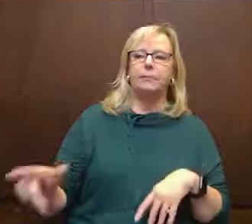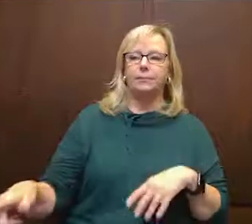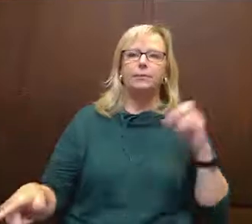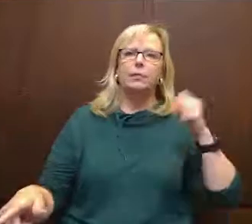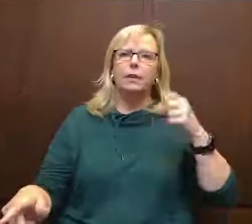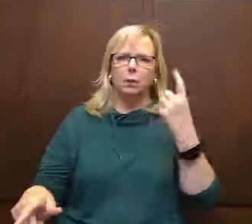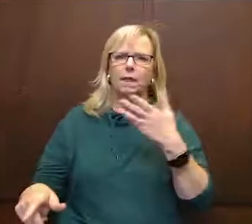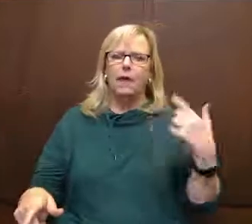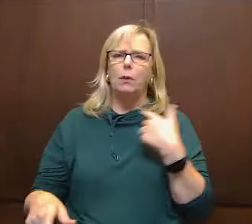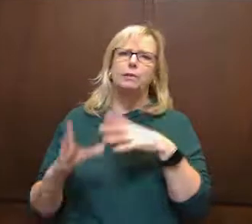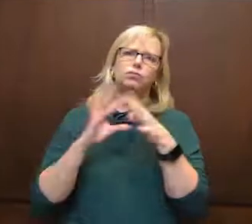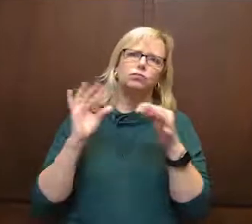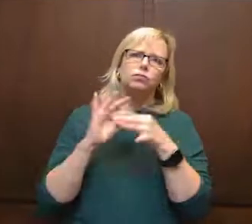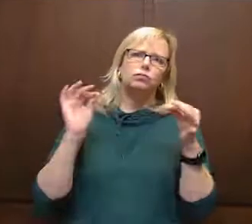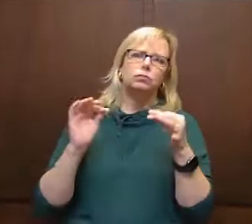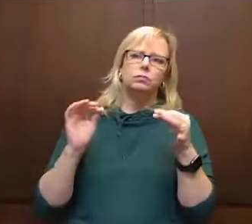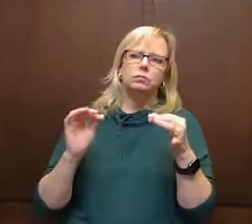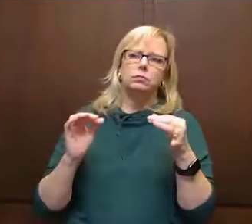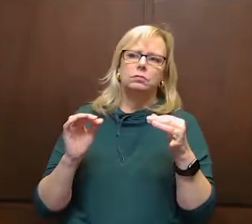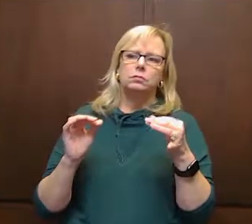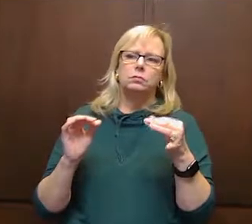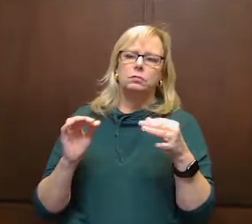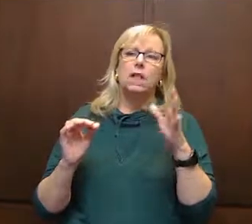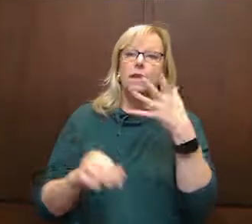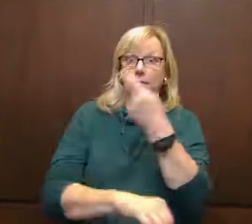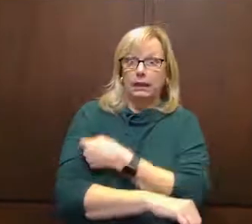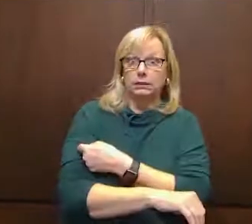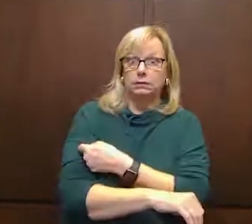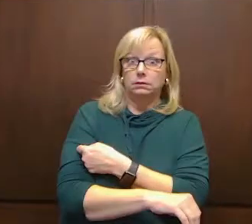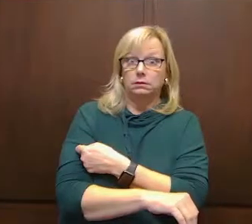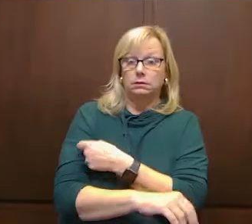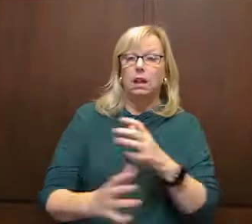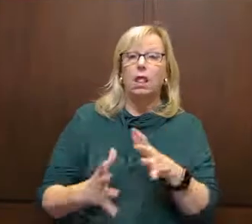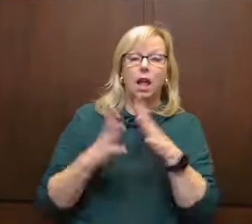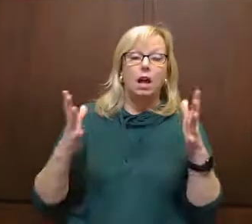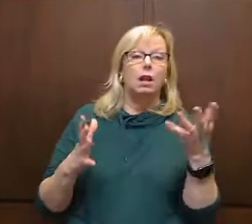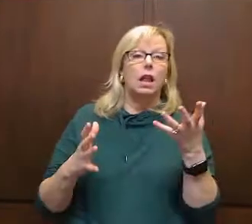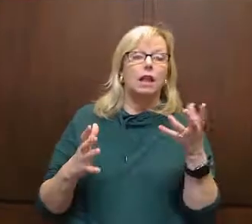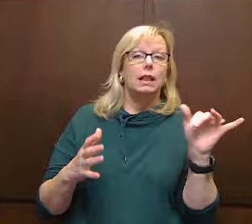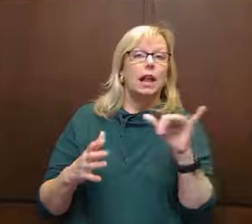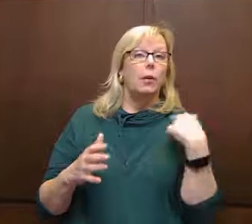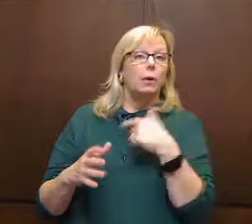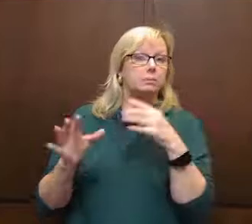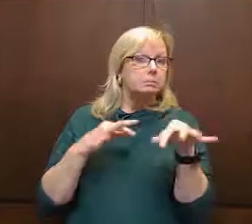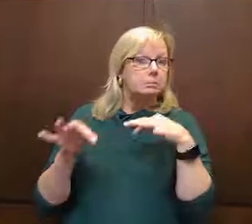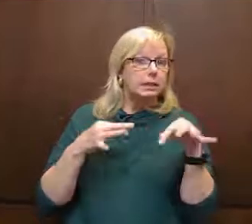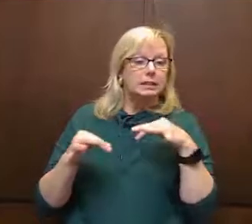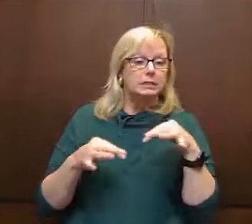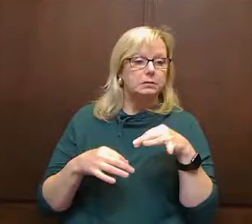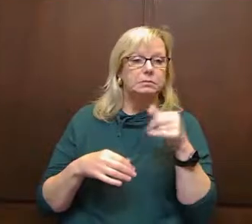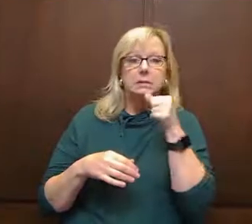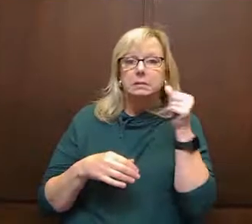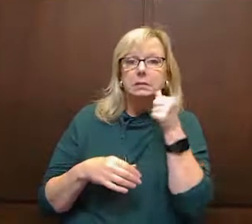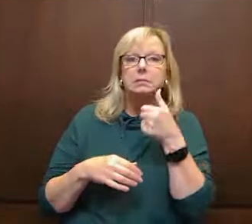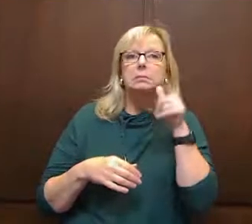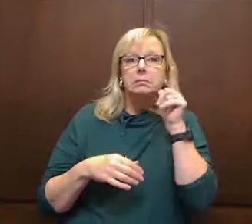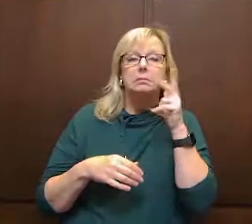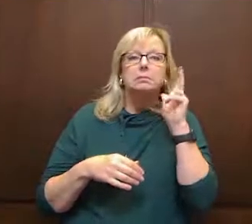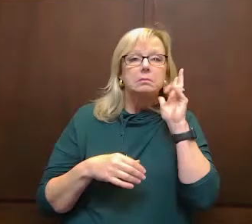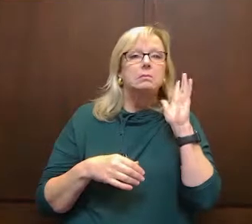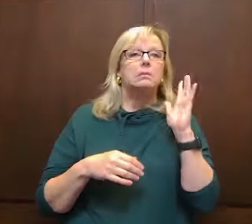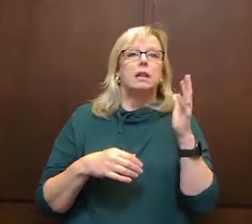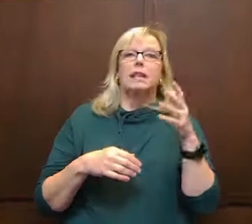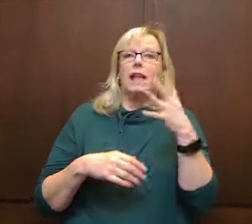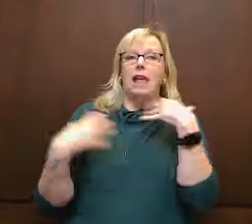one thing we have been talking about is the vaccine. And as we said yesterday and a few days before, the health department is